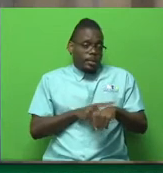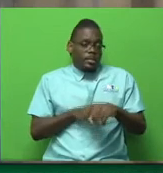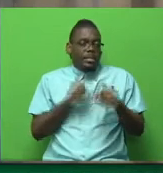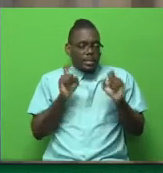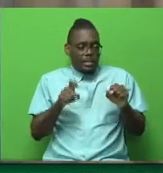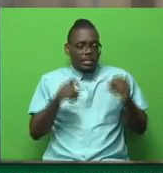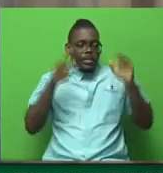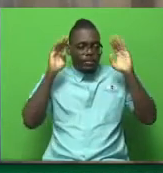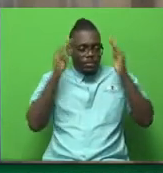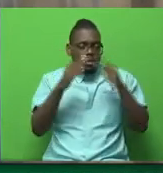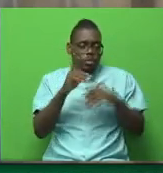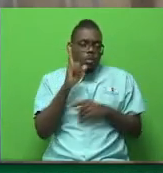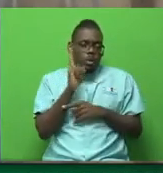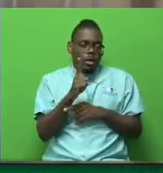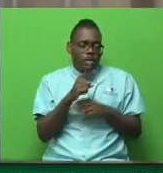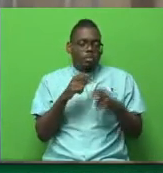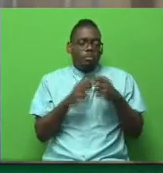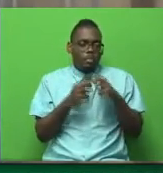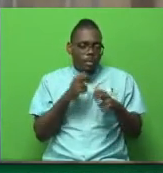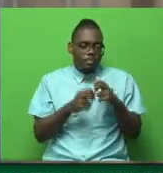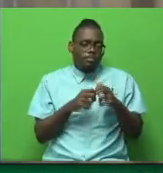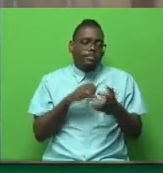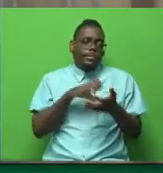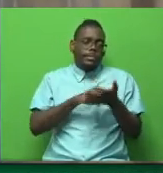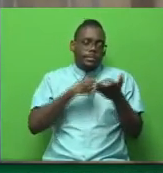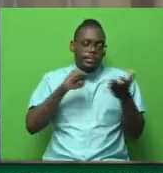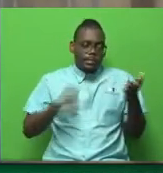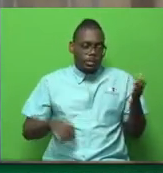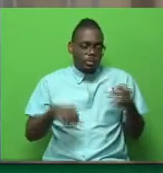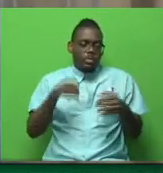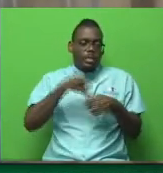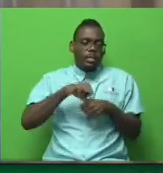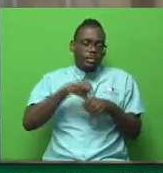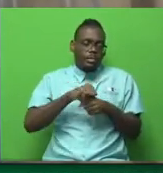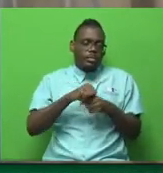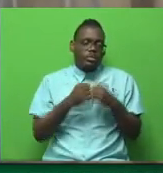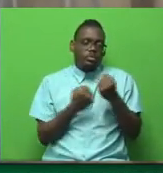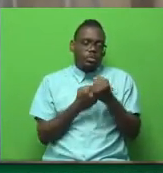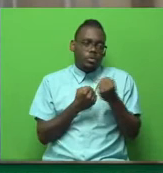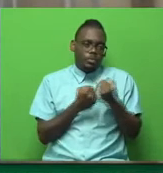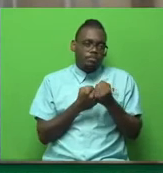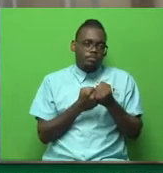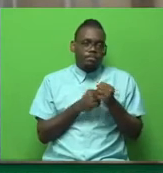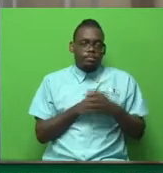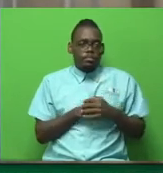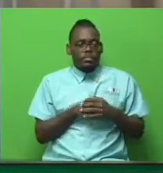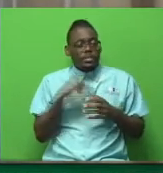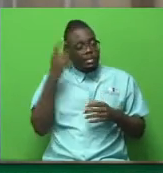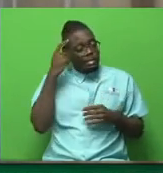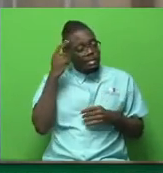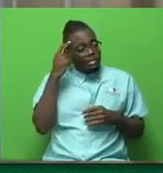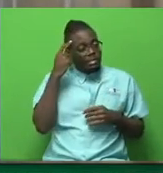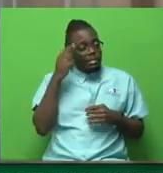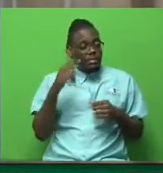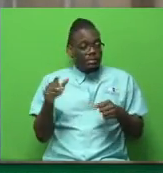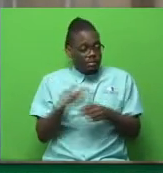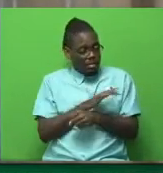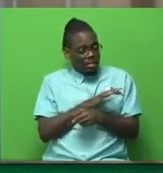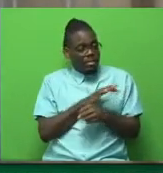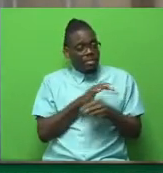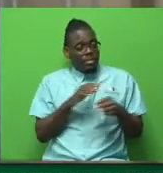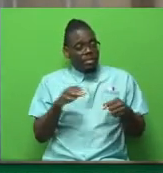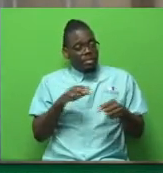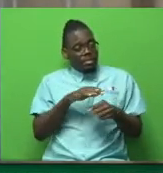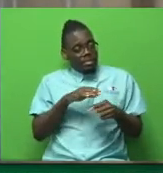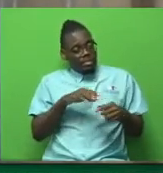issues the removal of this subsidy on fuel I think the entire country remembers the sickening sound